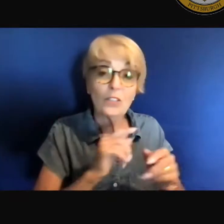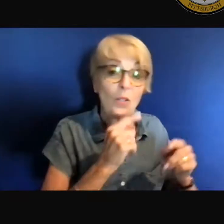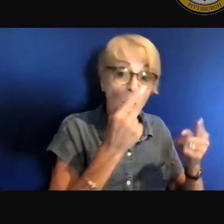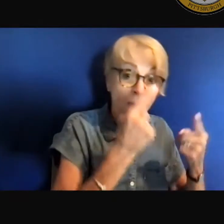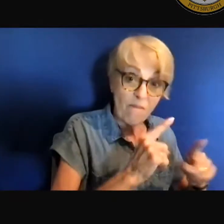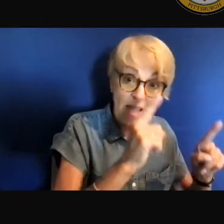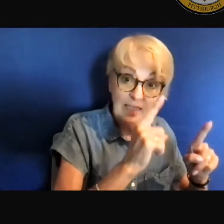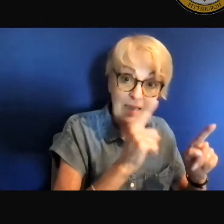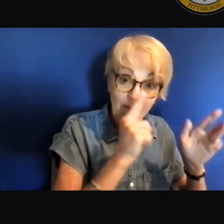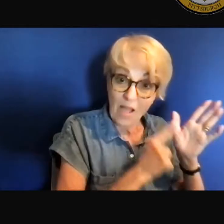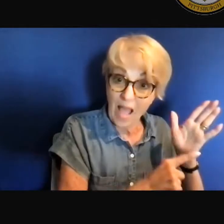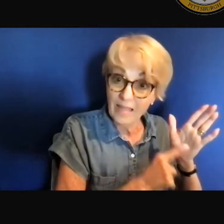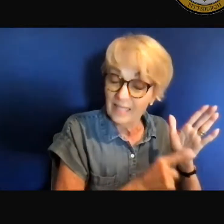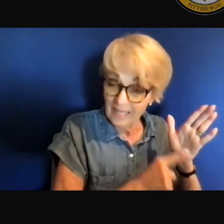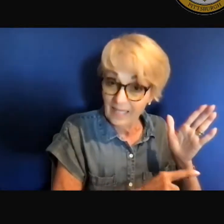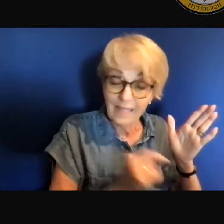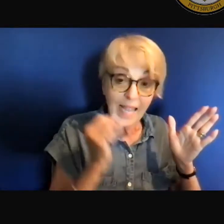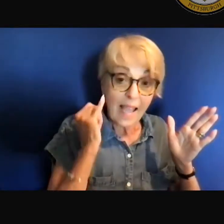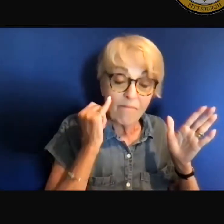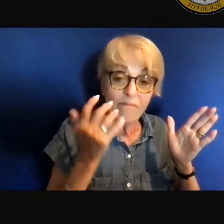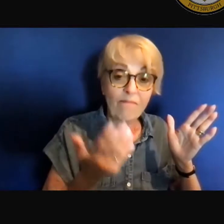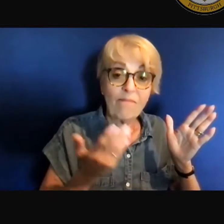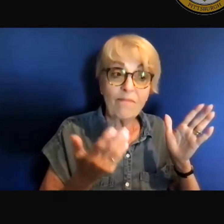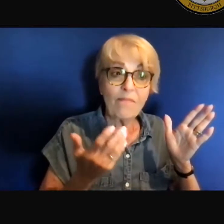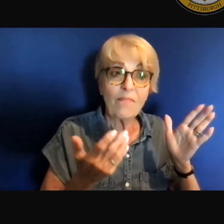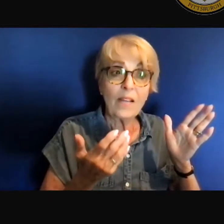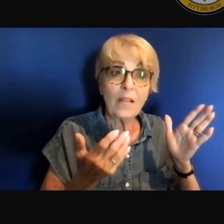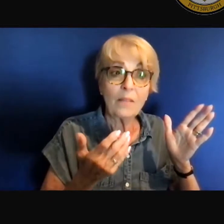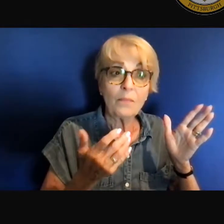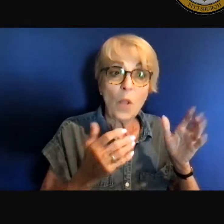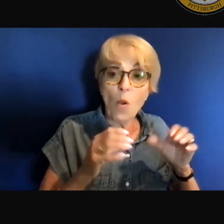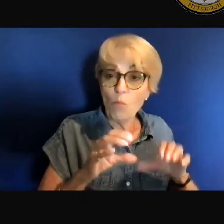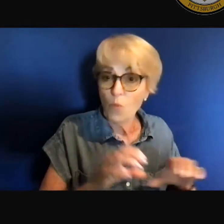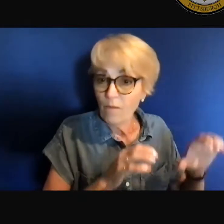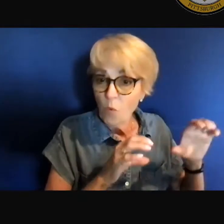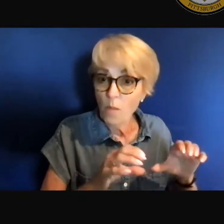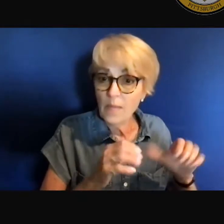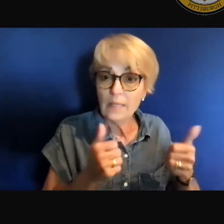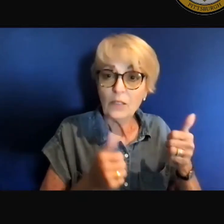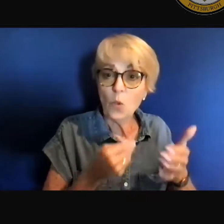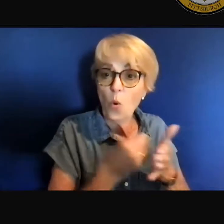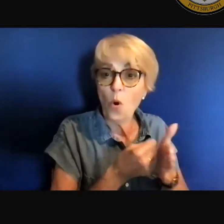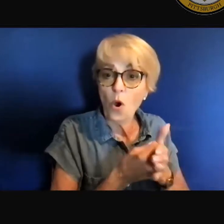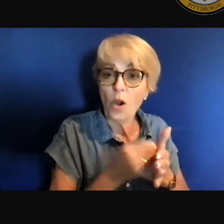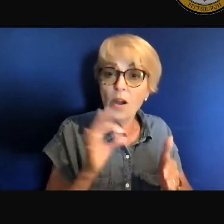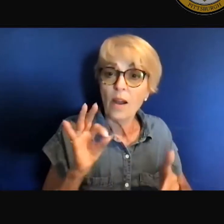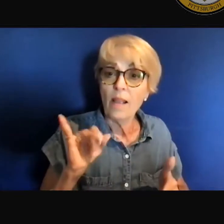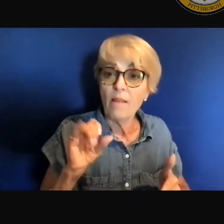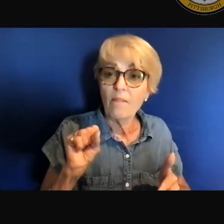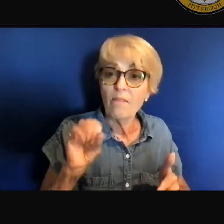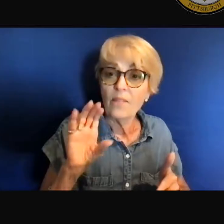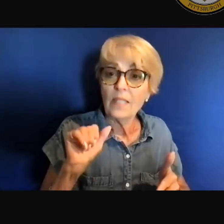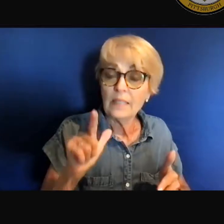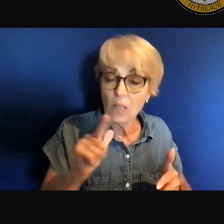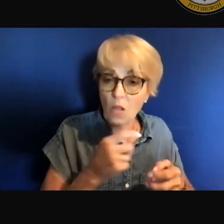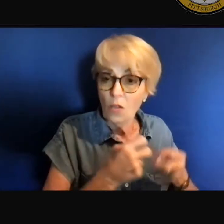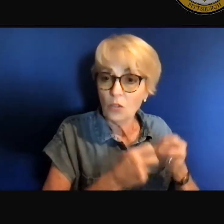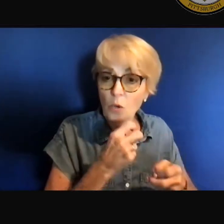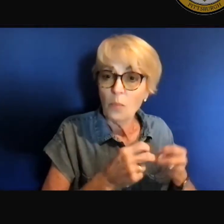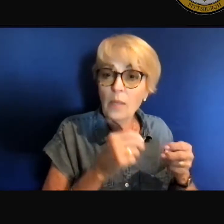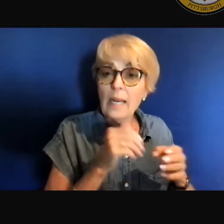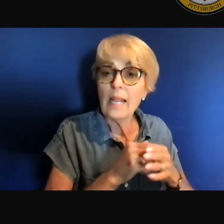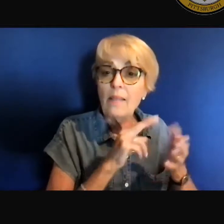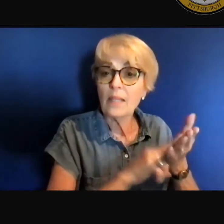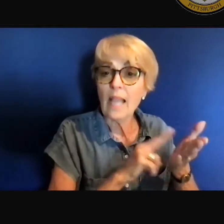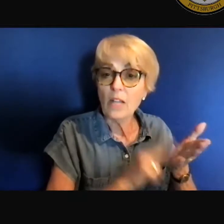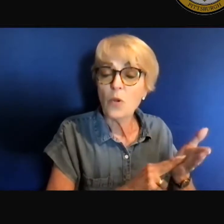were to be either performance or fiscal shortcomings in the contracting process, would be facilitated